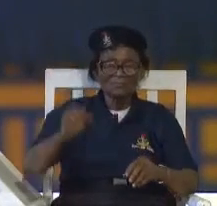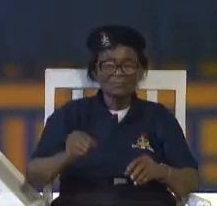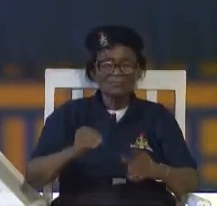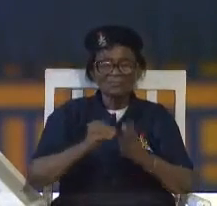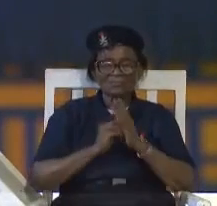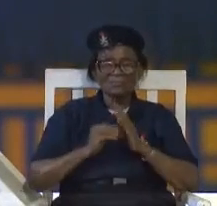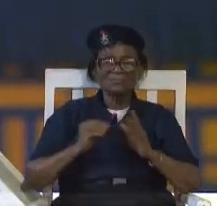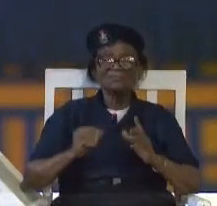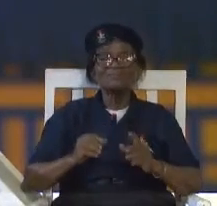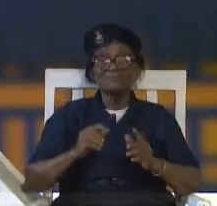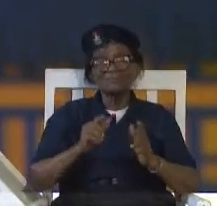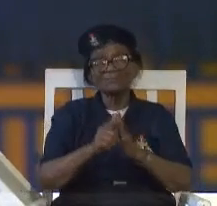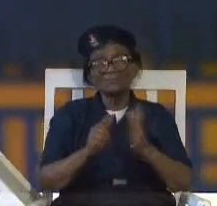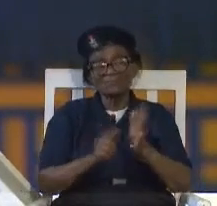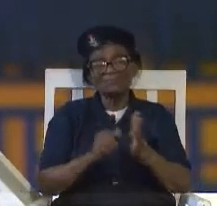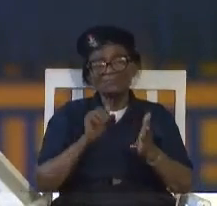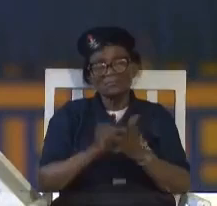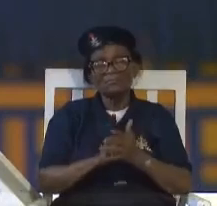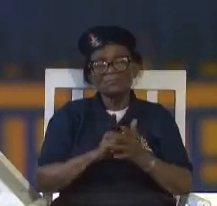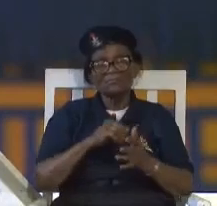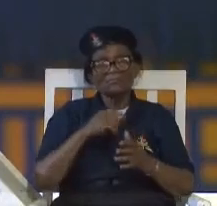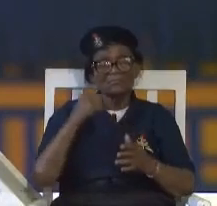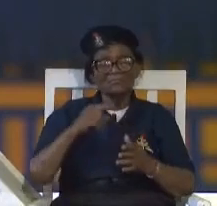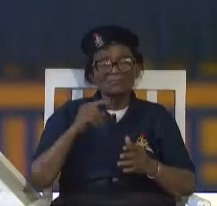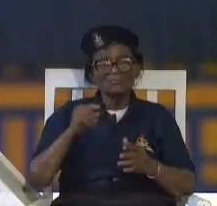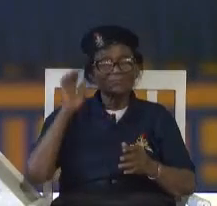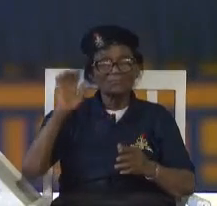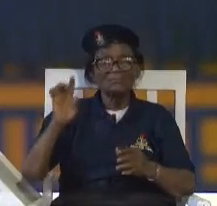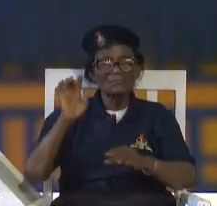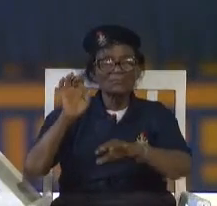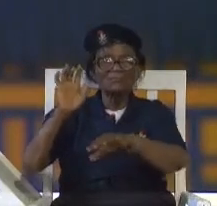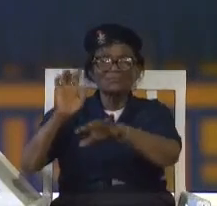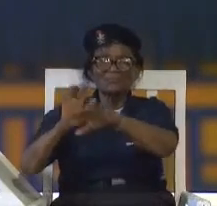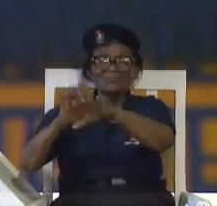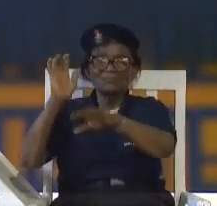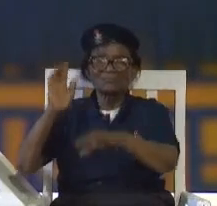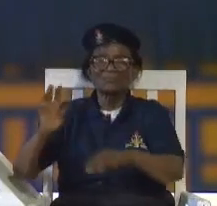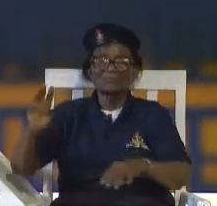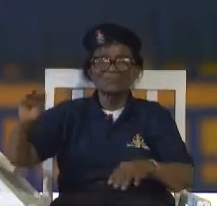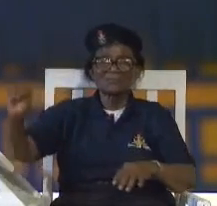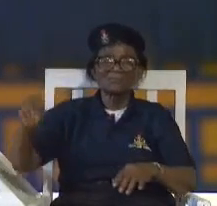touch a leper. He touched him.